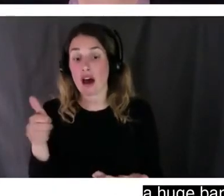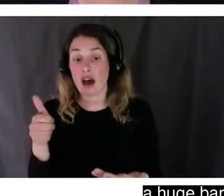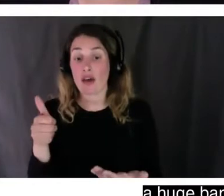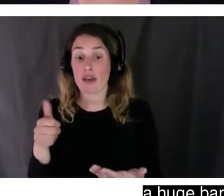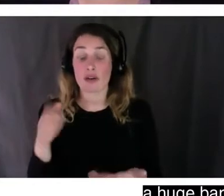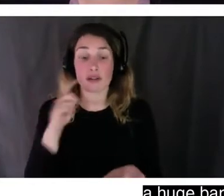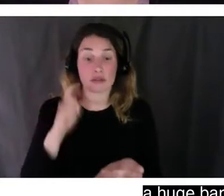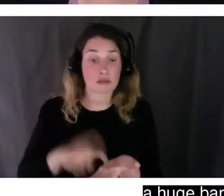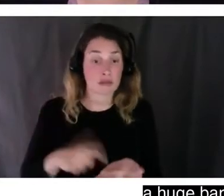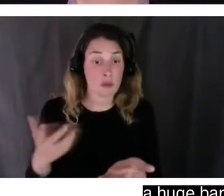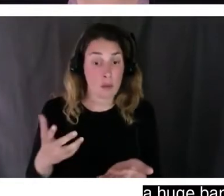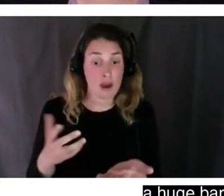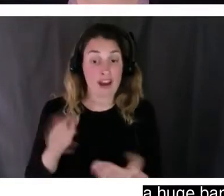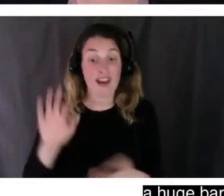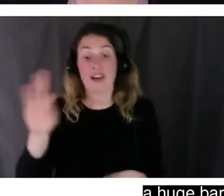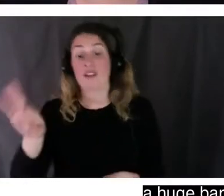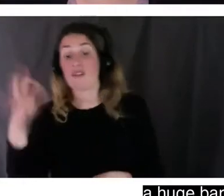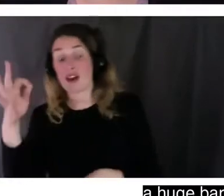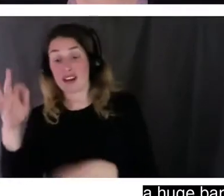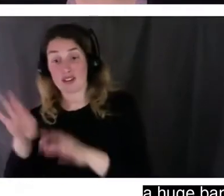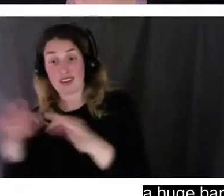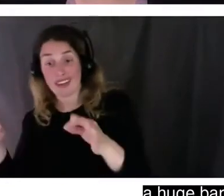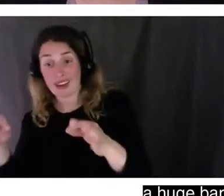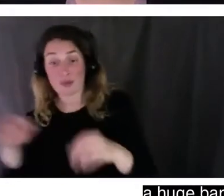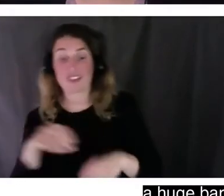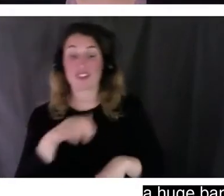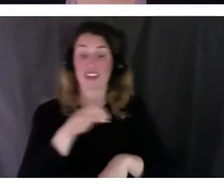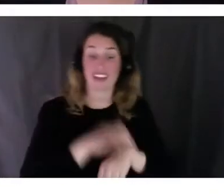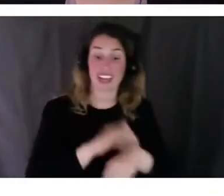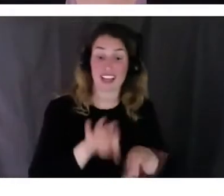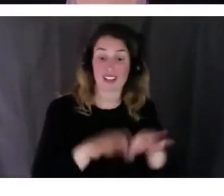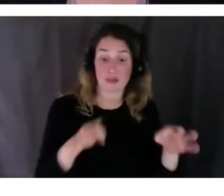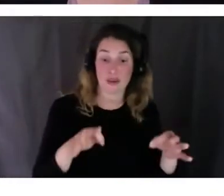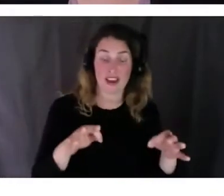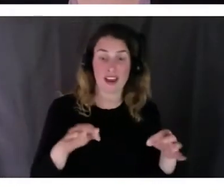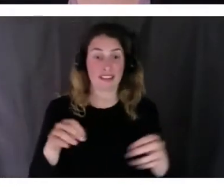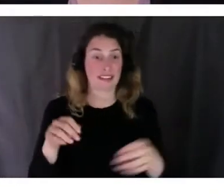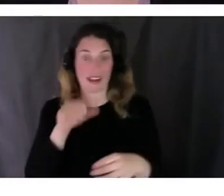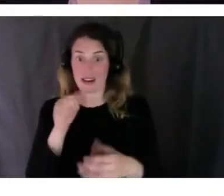which is a huge barrier for many, many individuals.